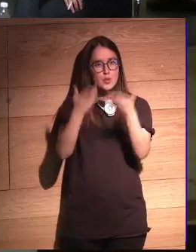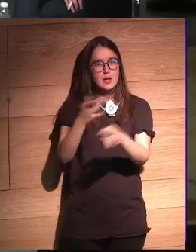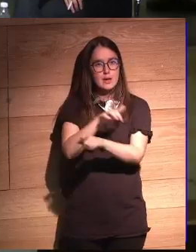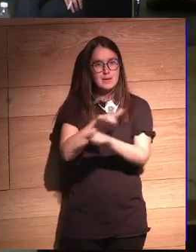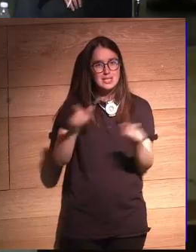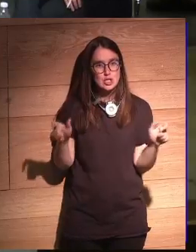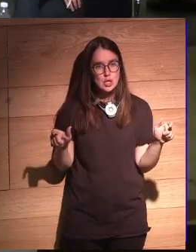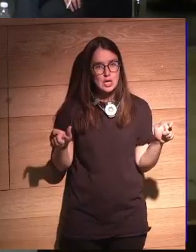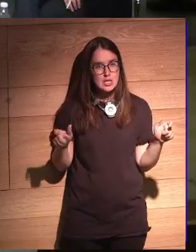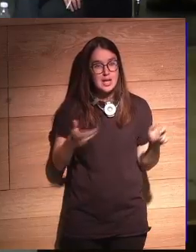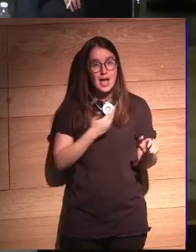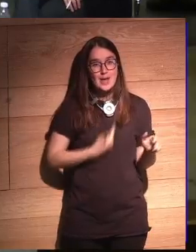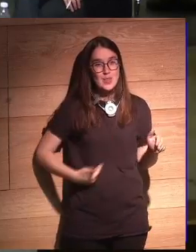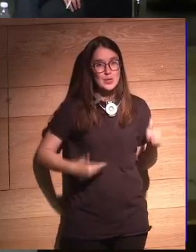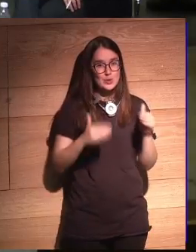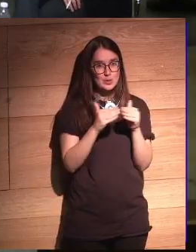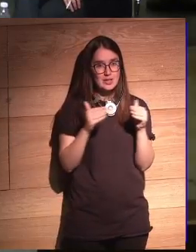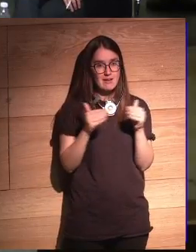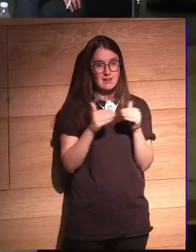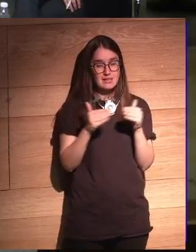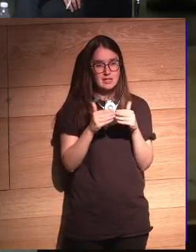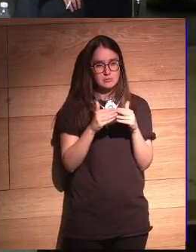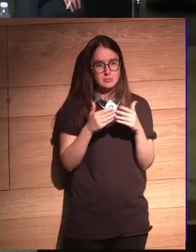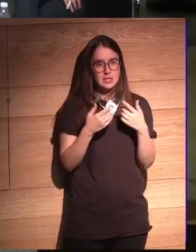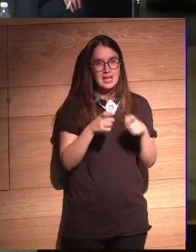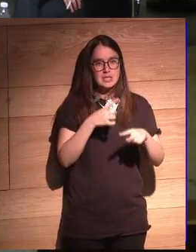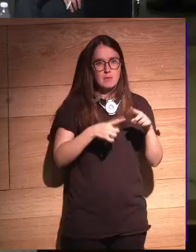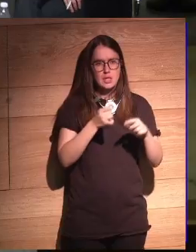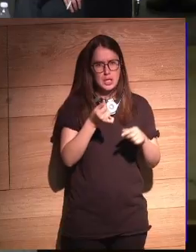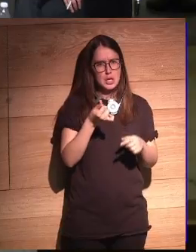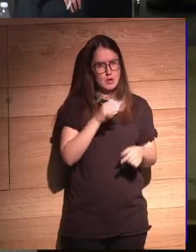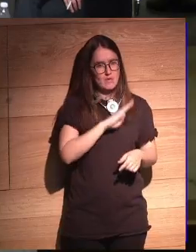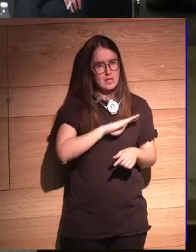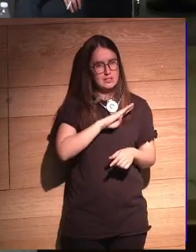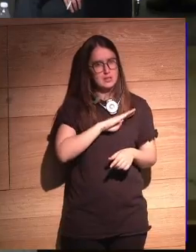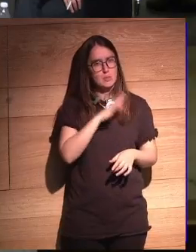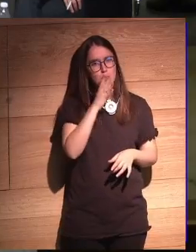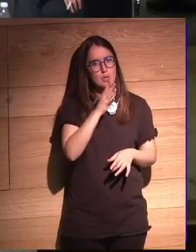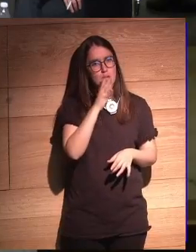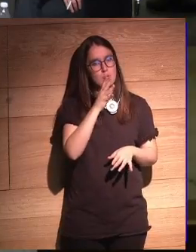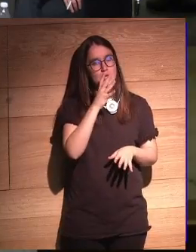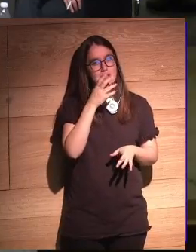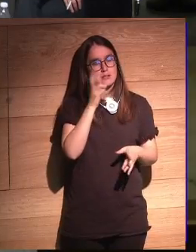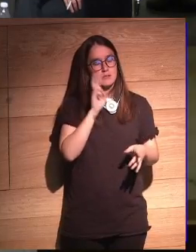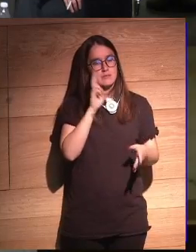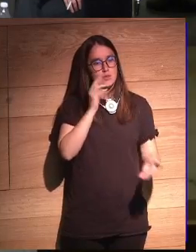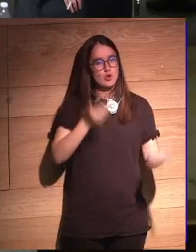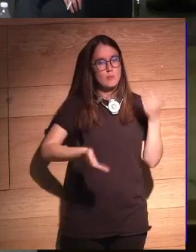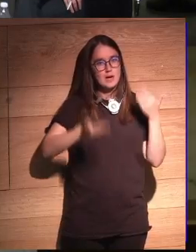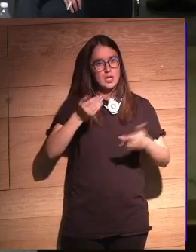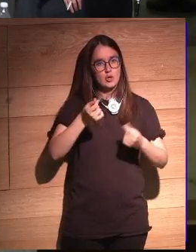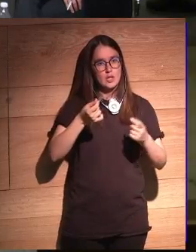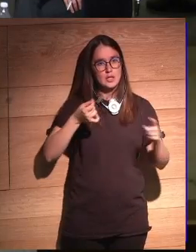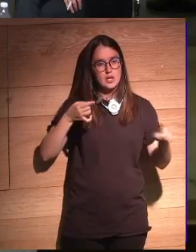homeowners? And if you look at the amount of money that's spent subsidizing